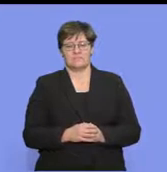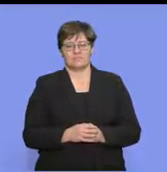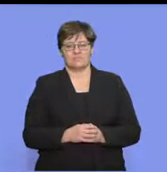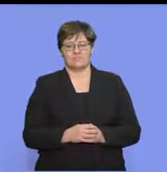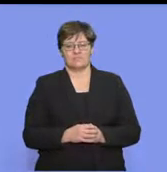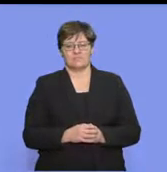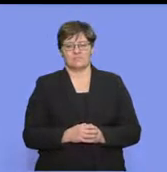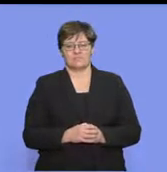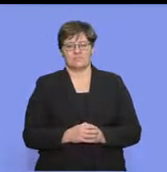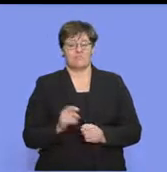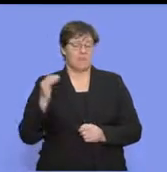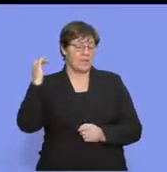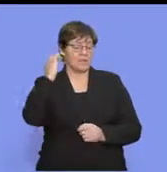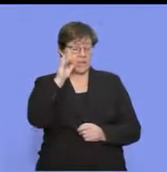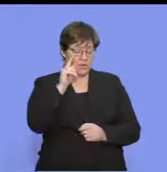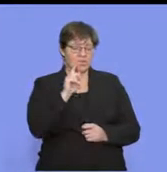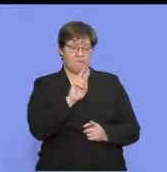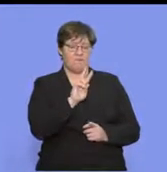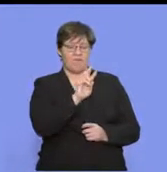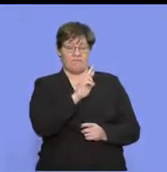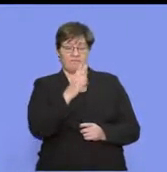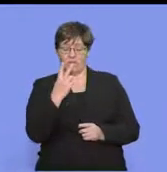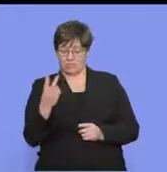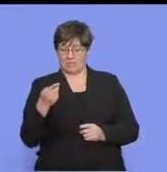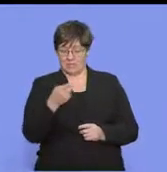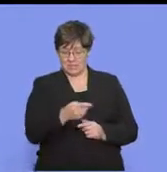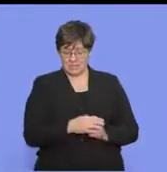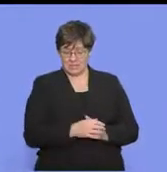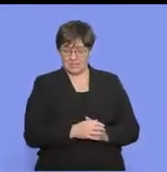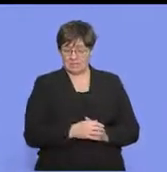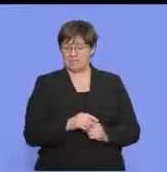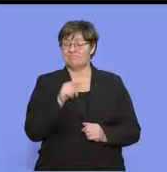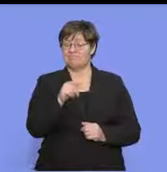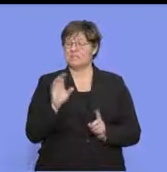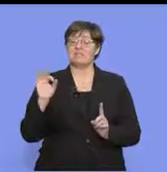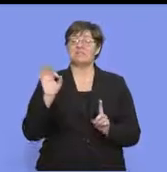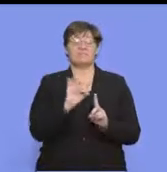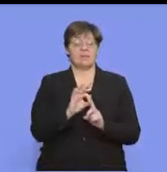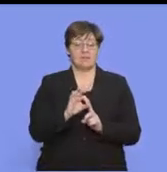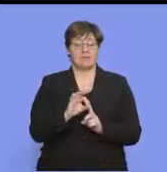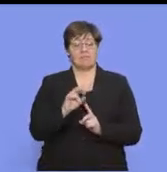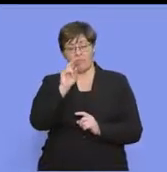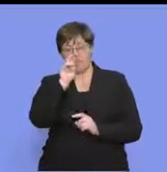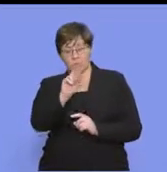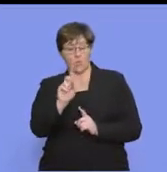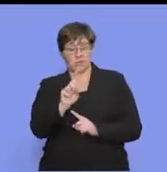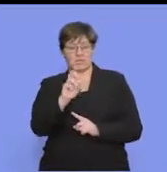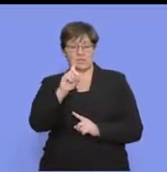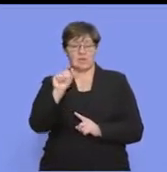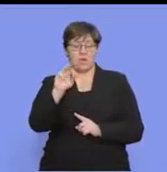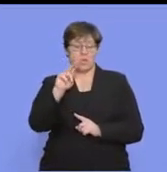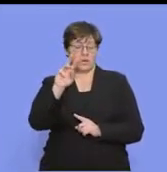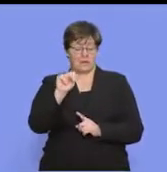It's also one of the theories of evolution, and here specifically we're now going to have a look at Darwin.